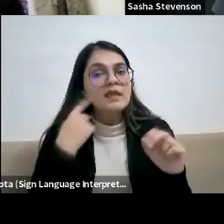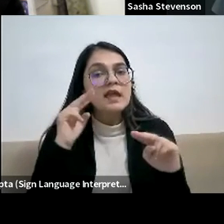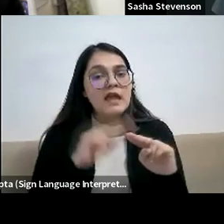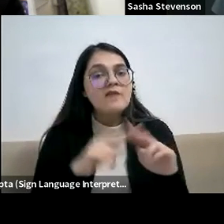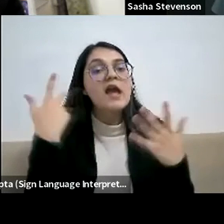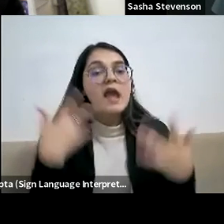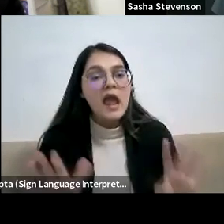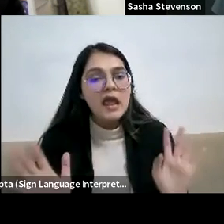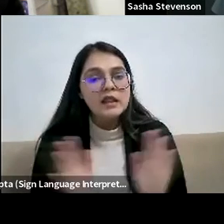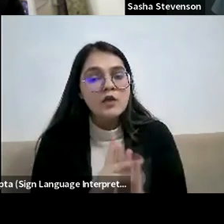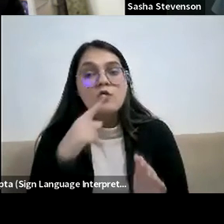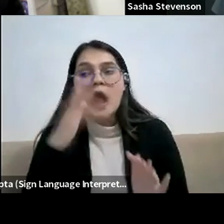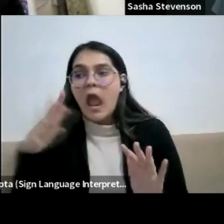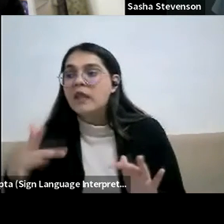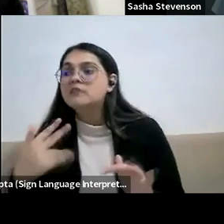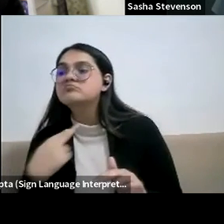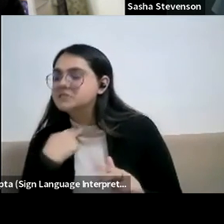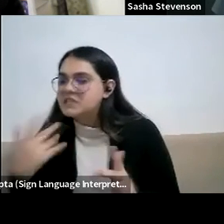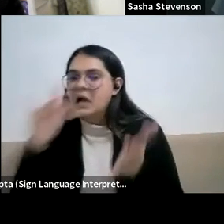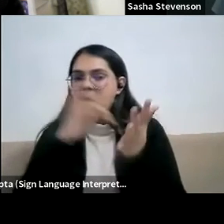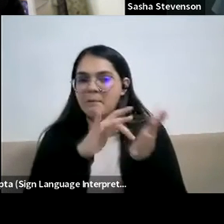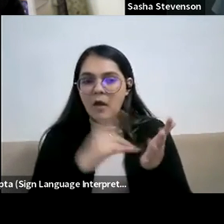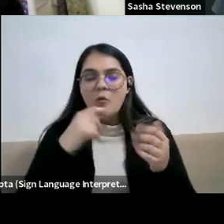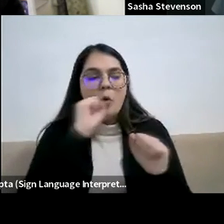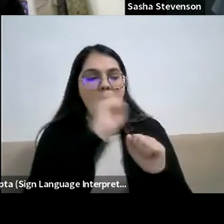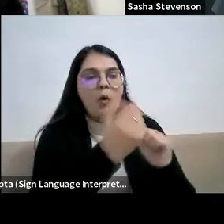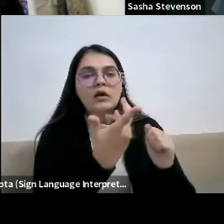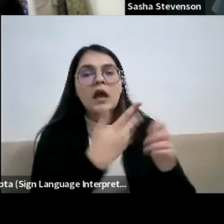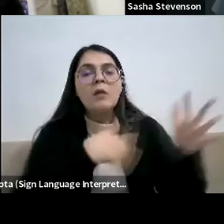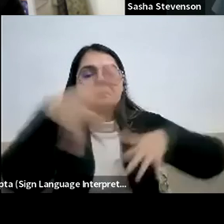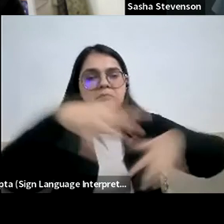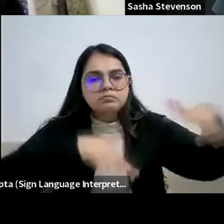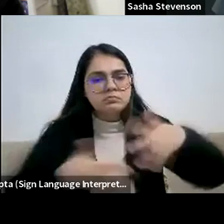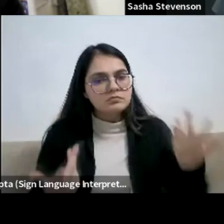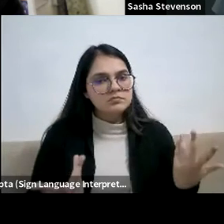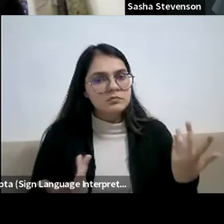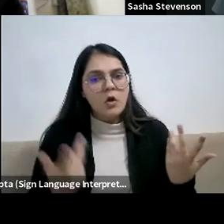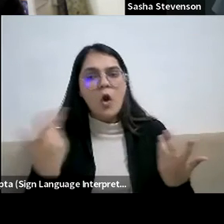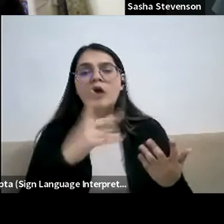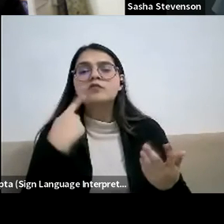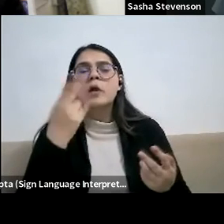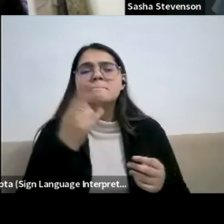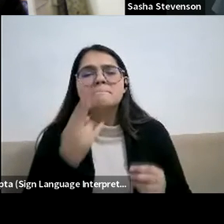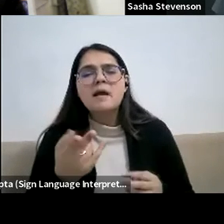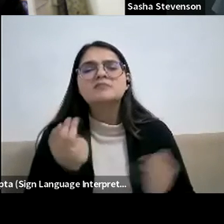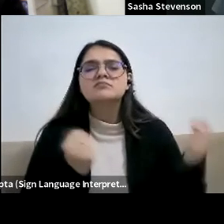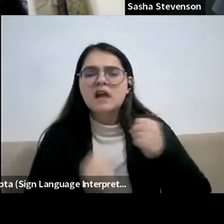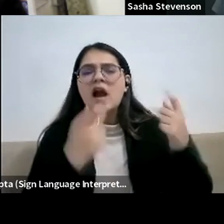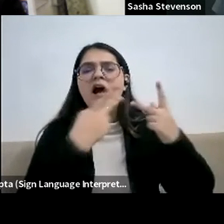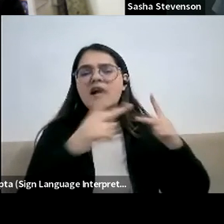inhibitions, if there are obstacles in the way of their social mobility, in the way of their economic